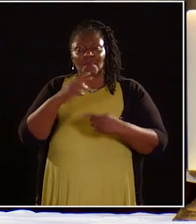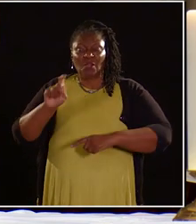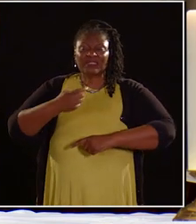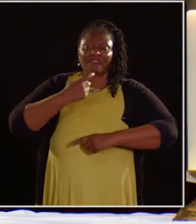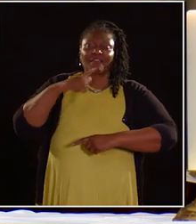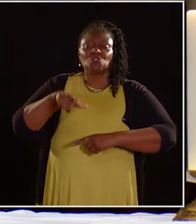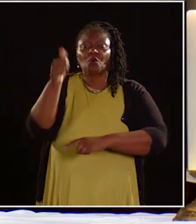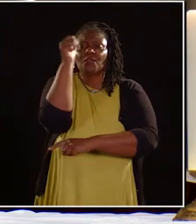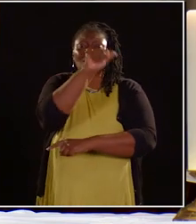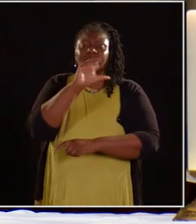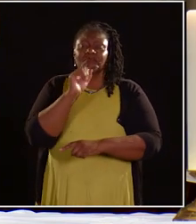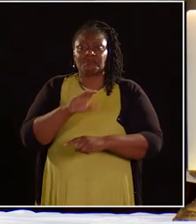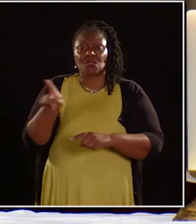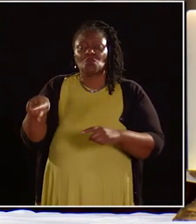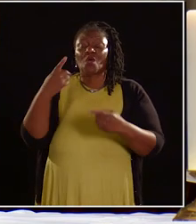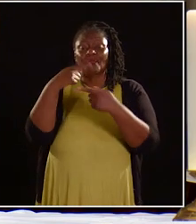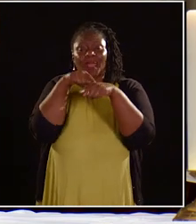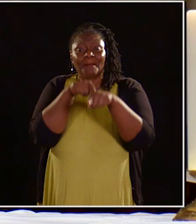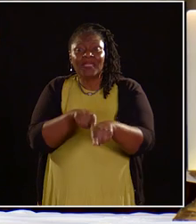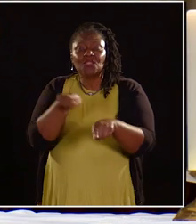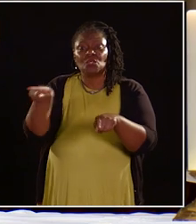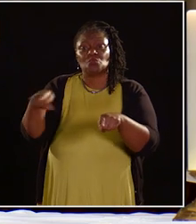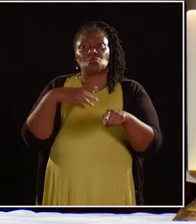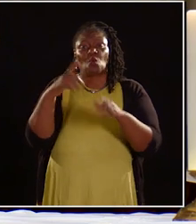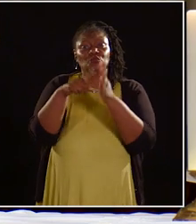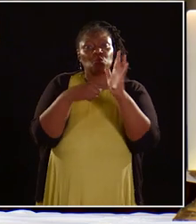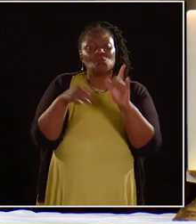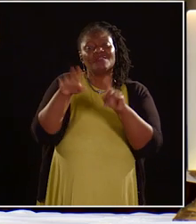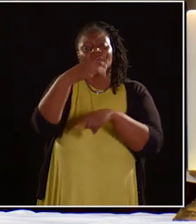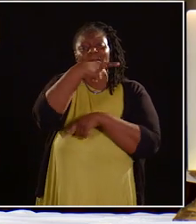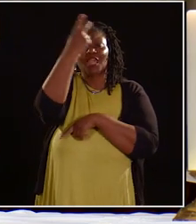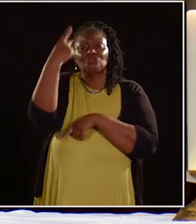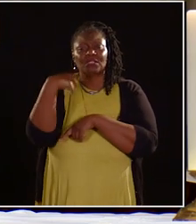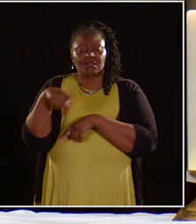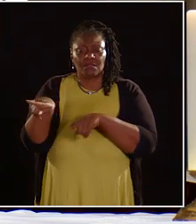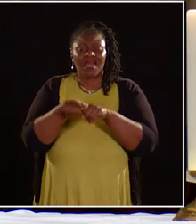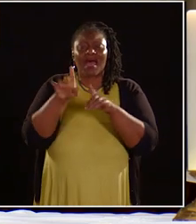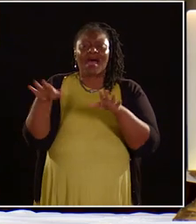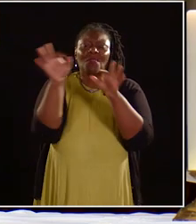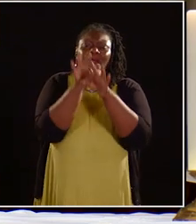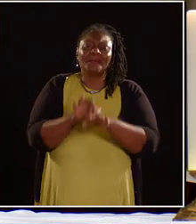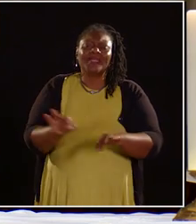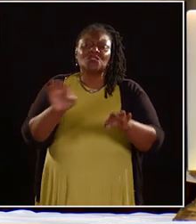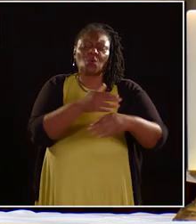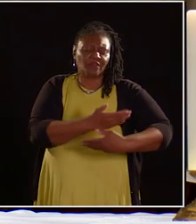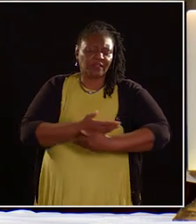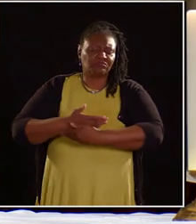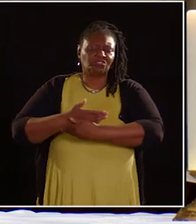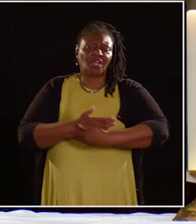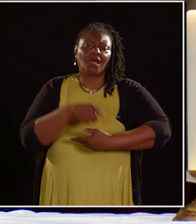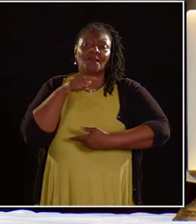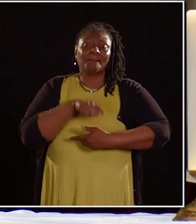men, the obedience of Joseph and Mary, and the peace of the Christ child be yours